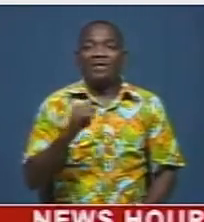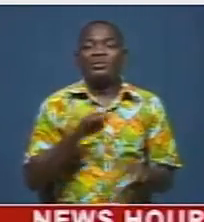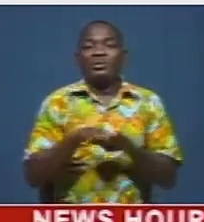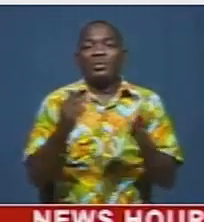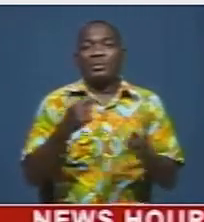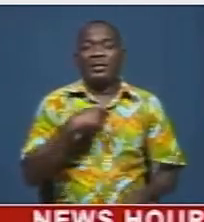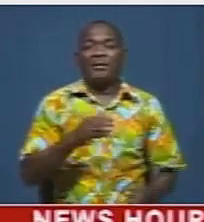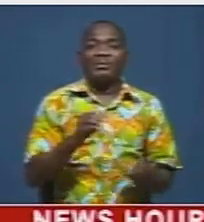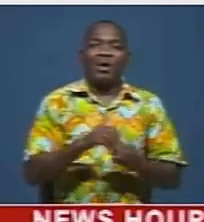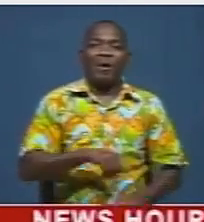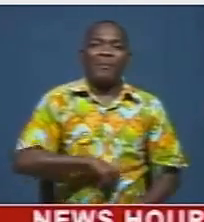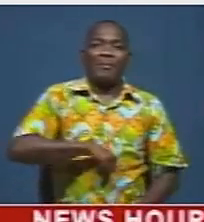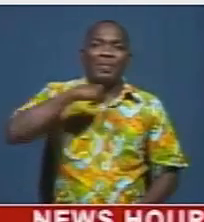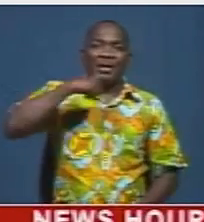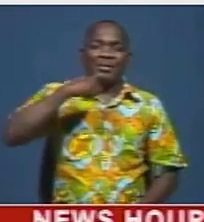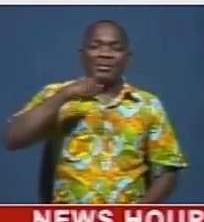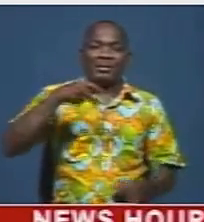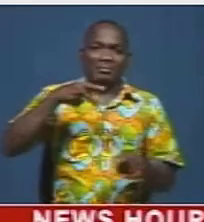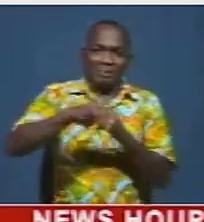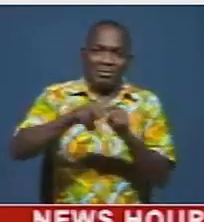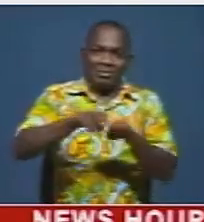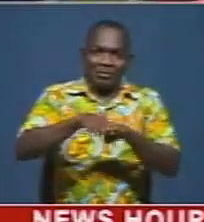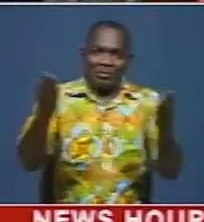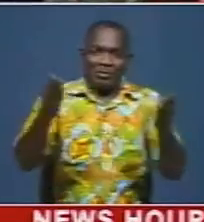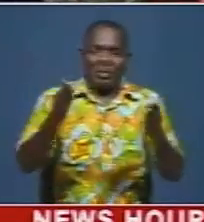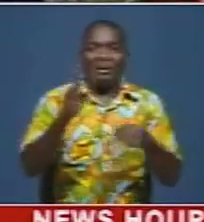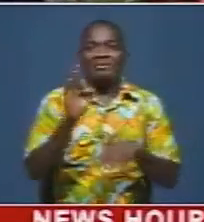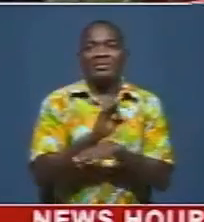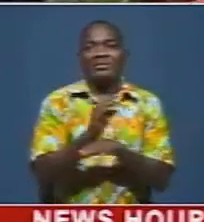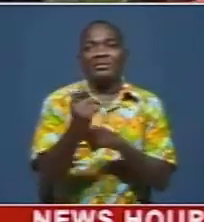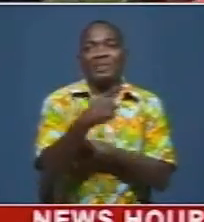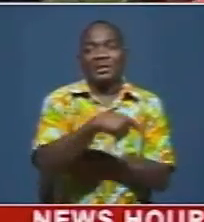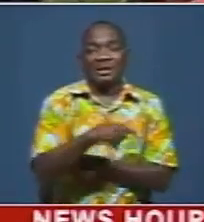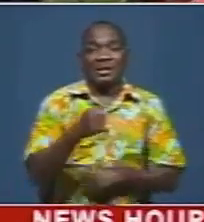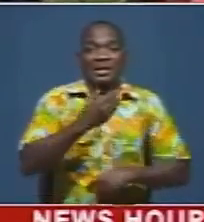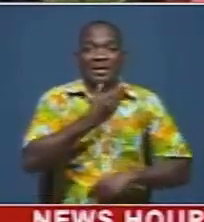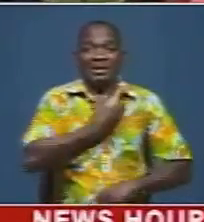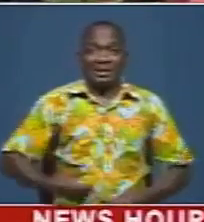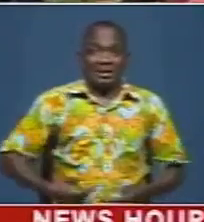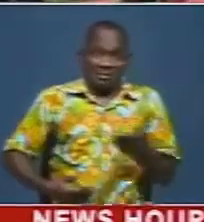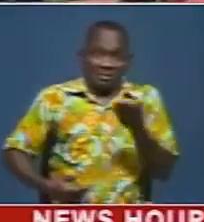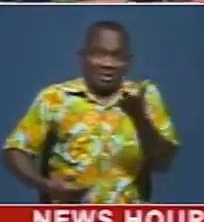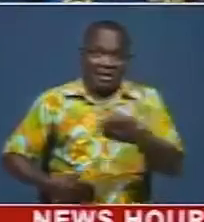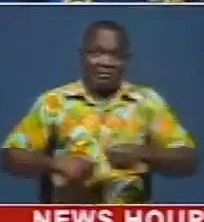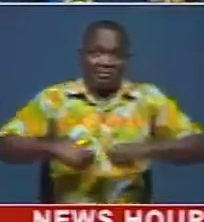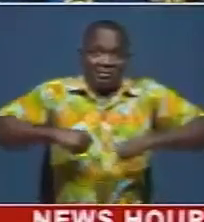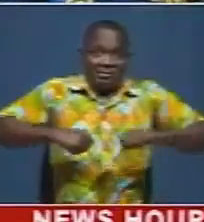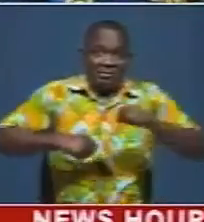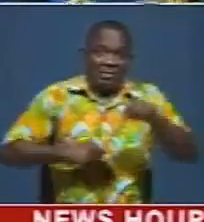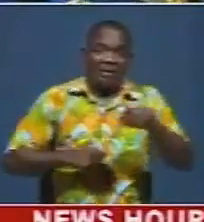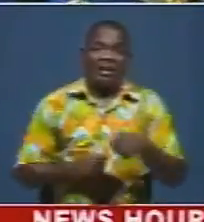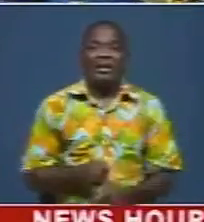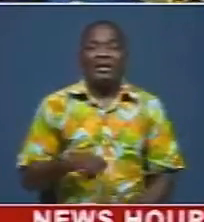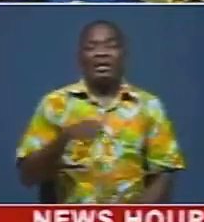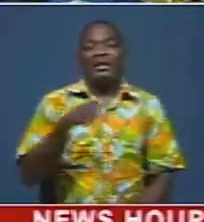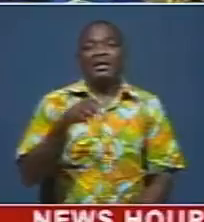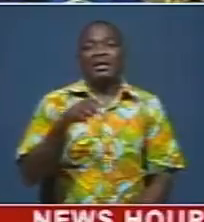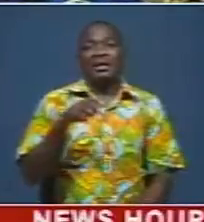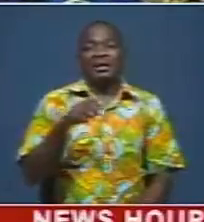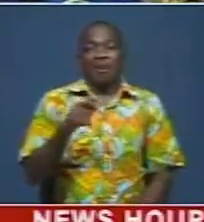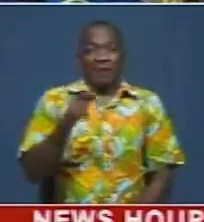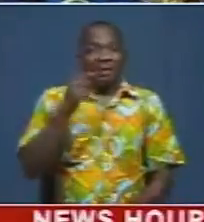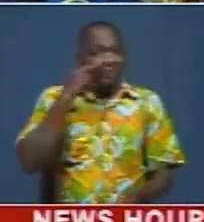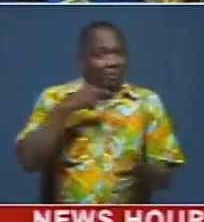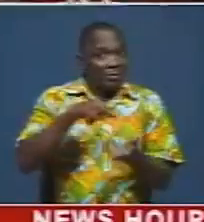the Ekonfi Fruit and Juices Factory. The paramount chief of the Ekonfi traditional area, or therefore Achin, in